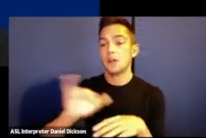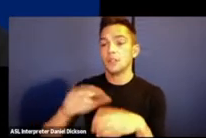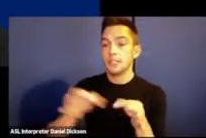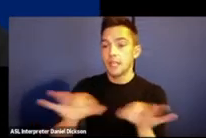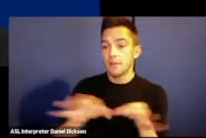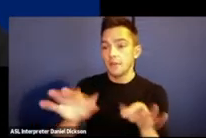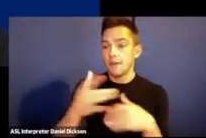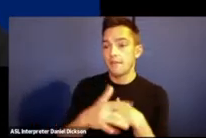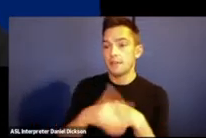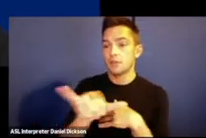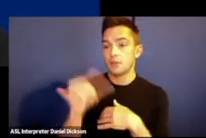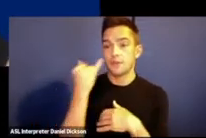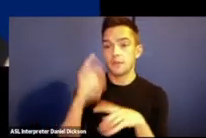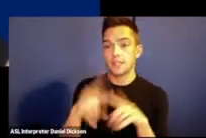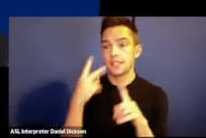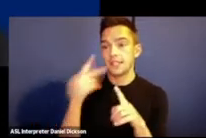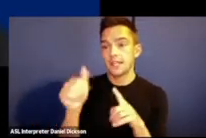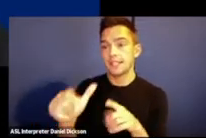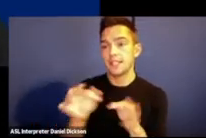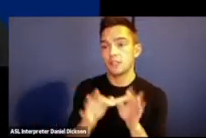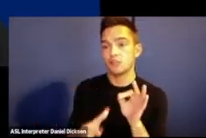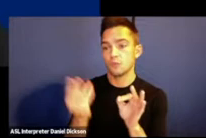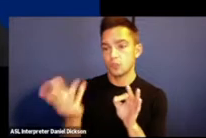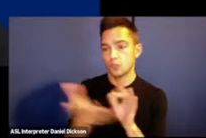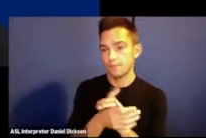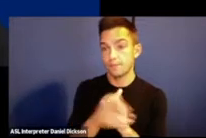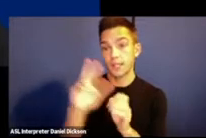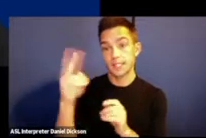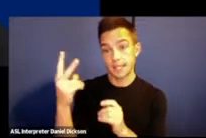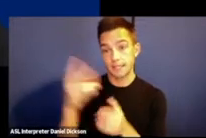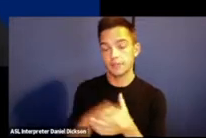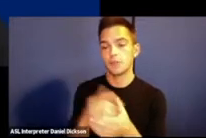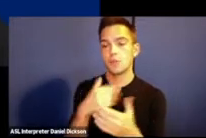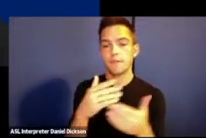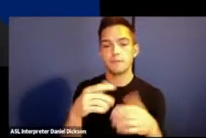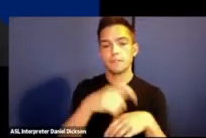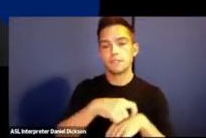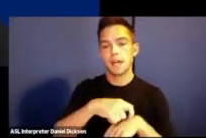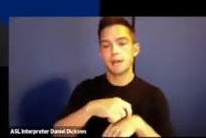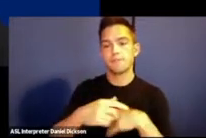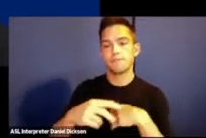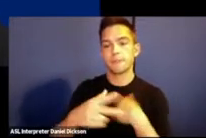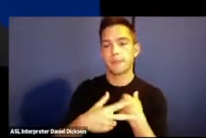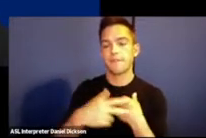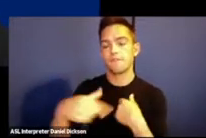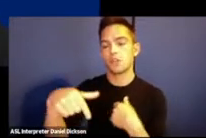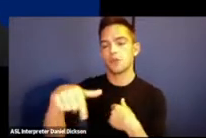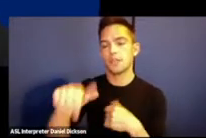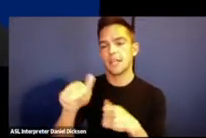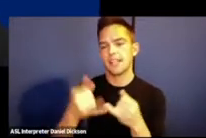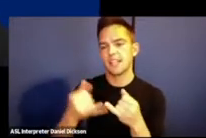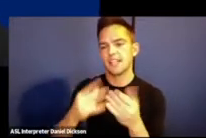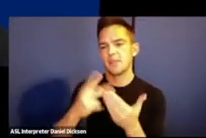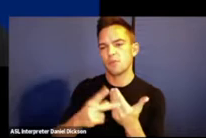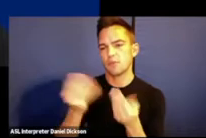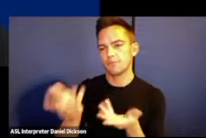available if you are not able to see the ASL interpreter. Second, we have time saved for an extended Q&A at the end of the program.